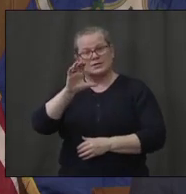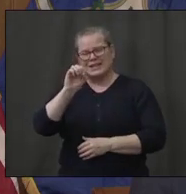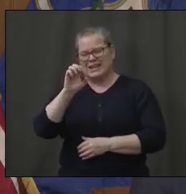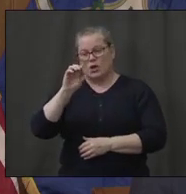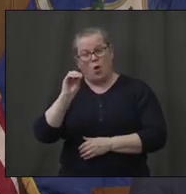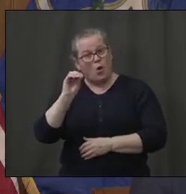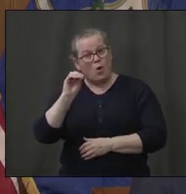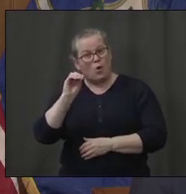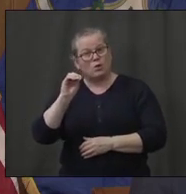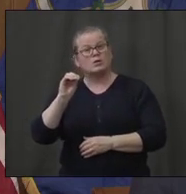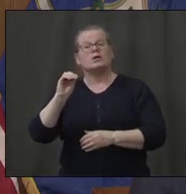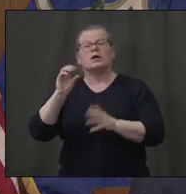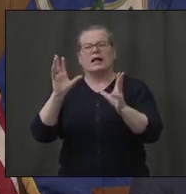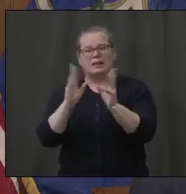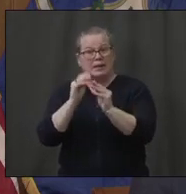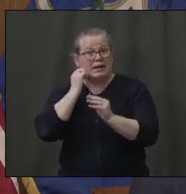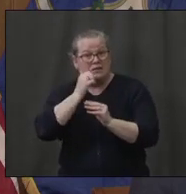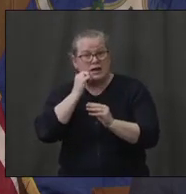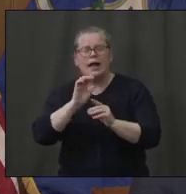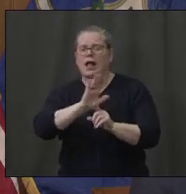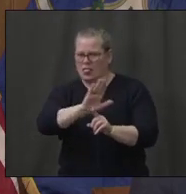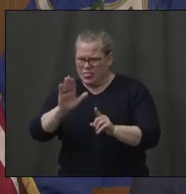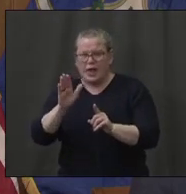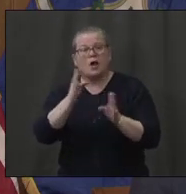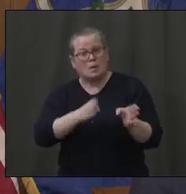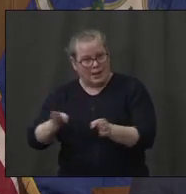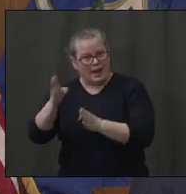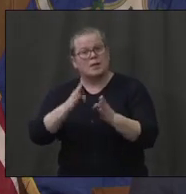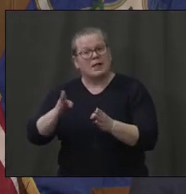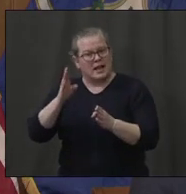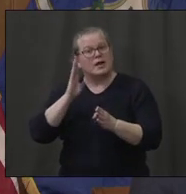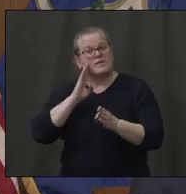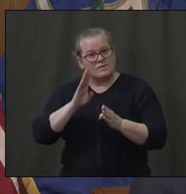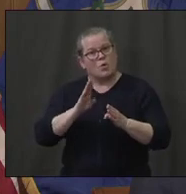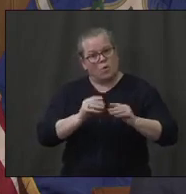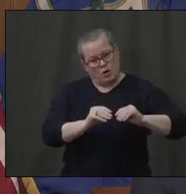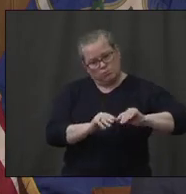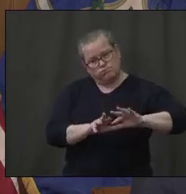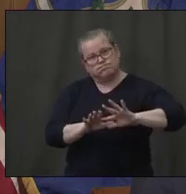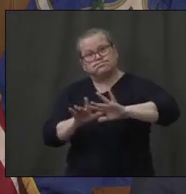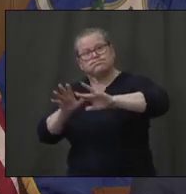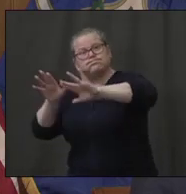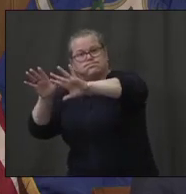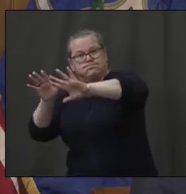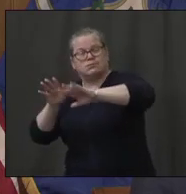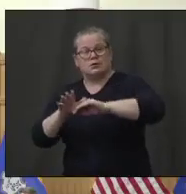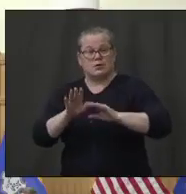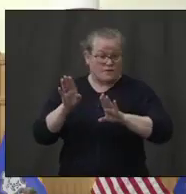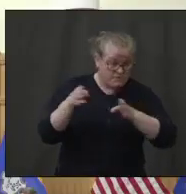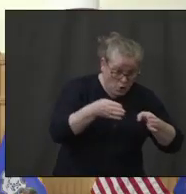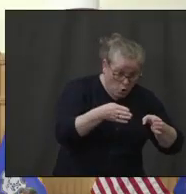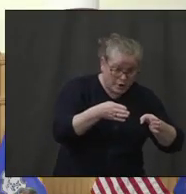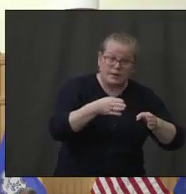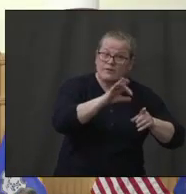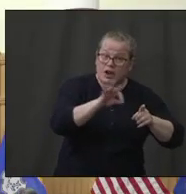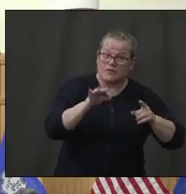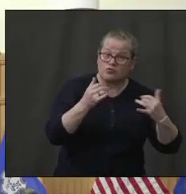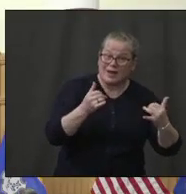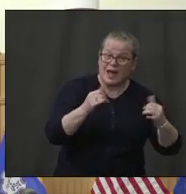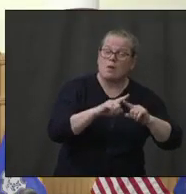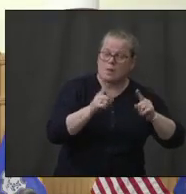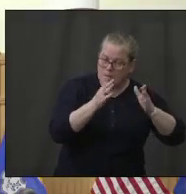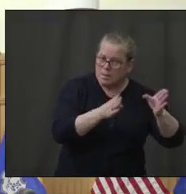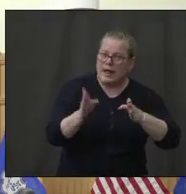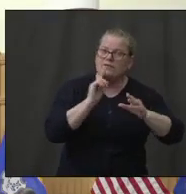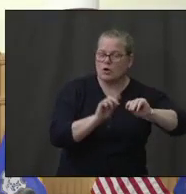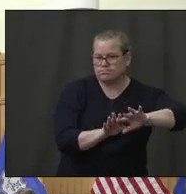day, planning, are really focused right now on Fairfield County, but we're still ahead of the curve in Fairfield County right now as well. So how many beds do you have? So you